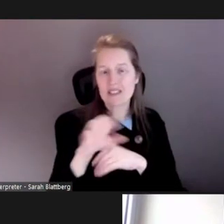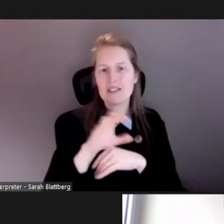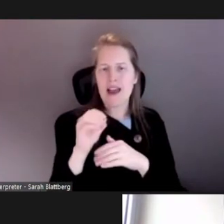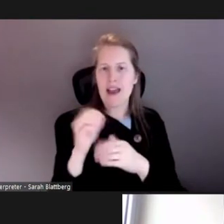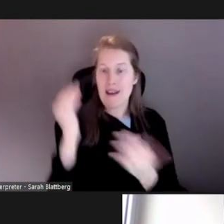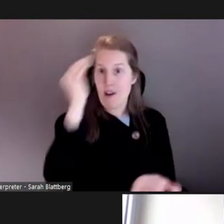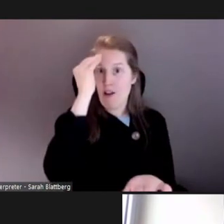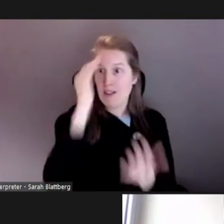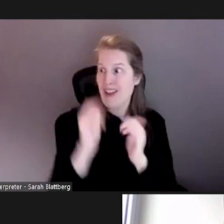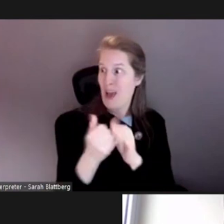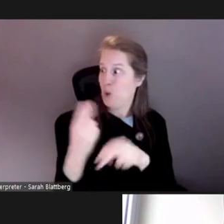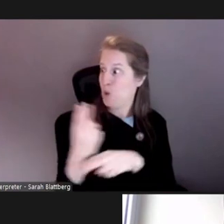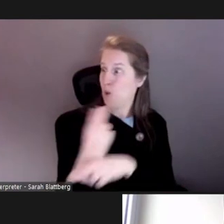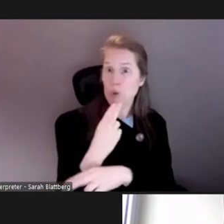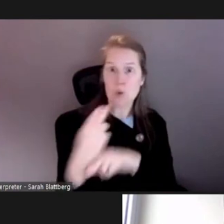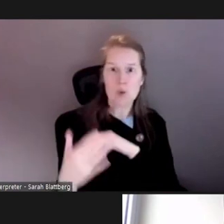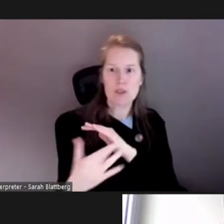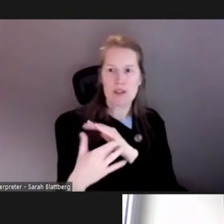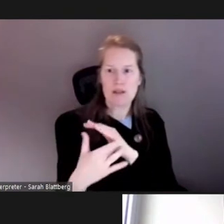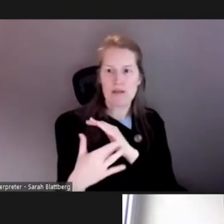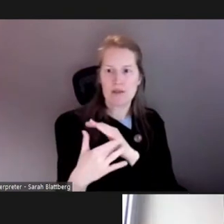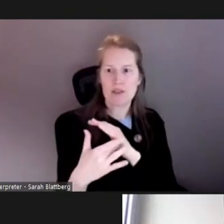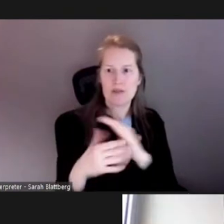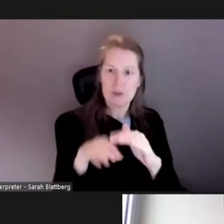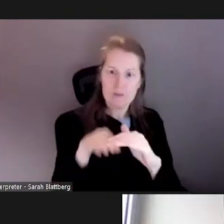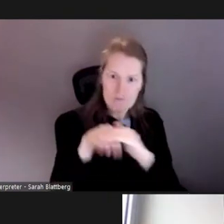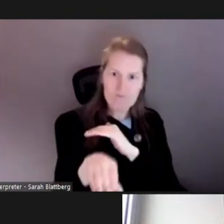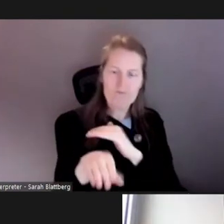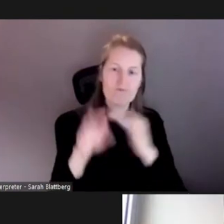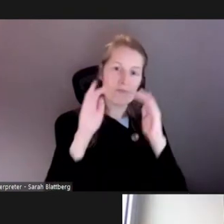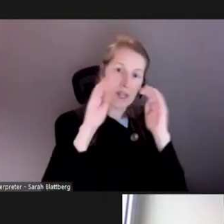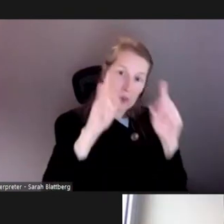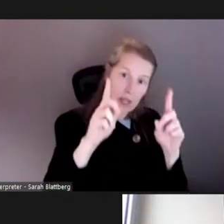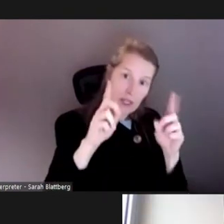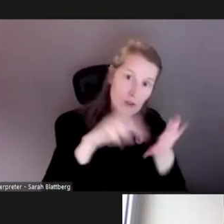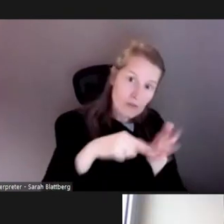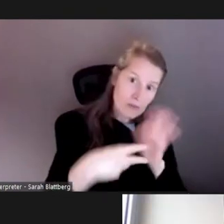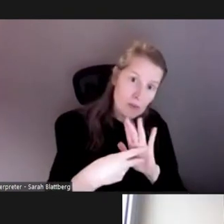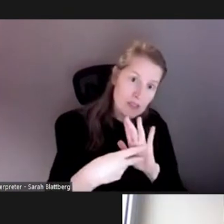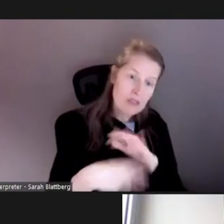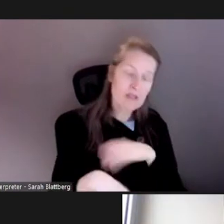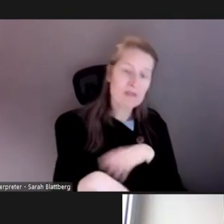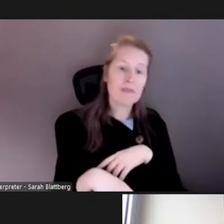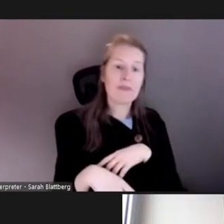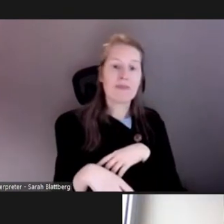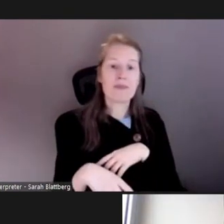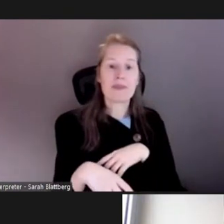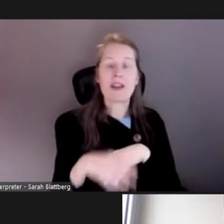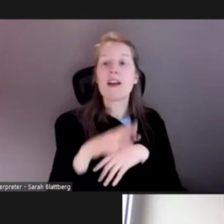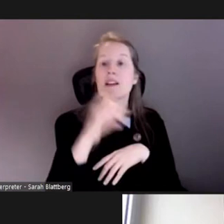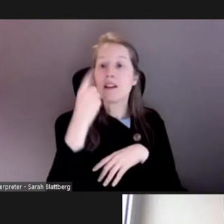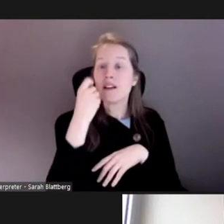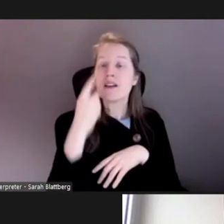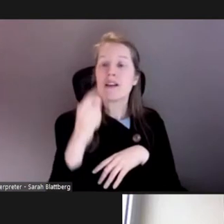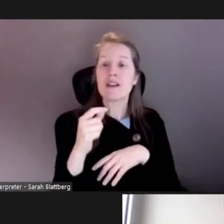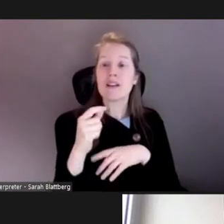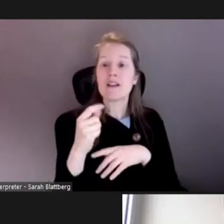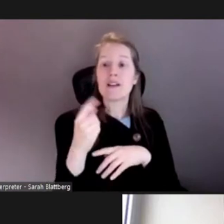of how to use technology to be able to access education. Access education, not just for,